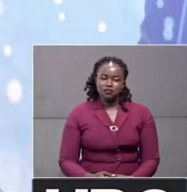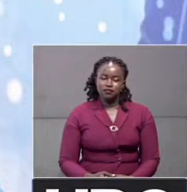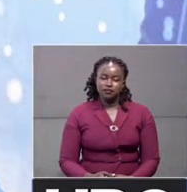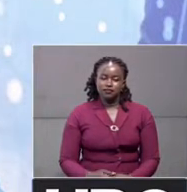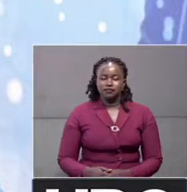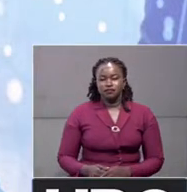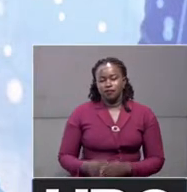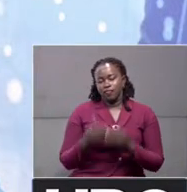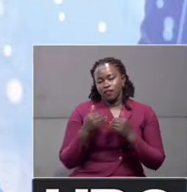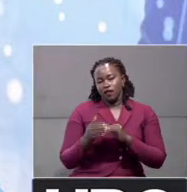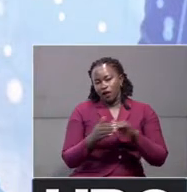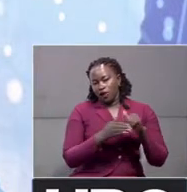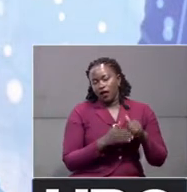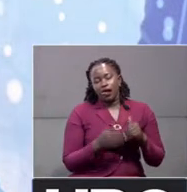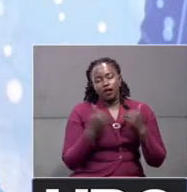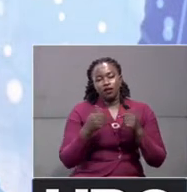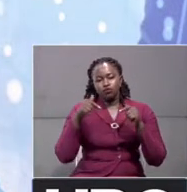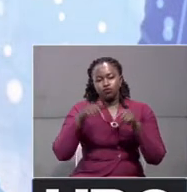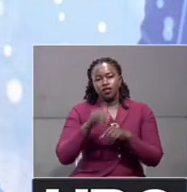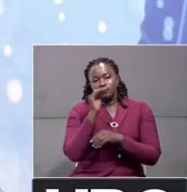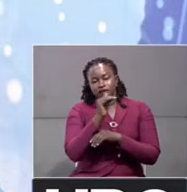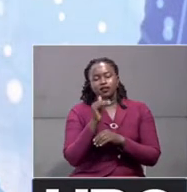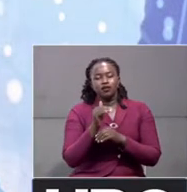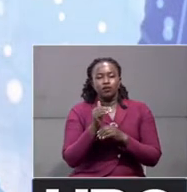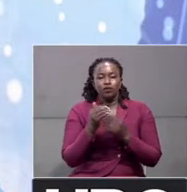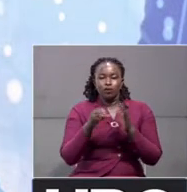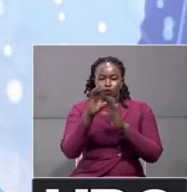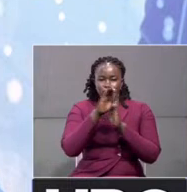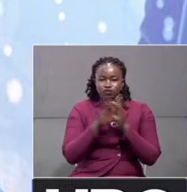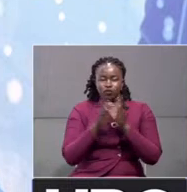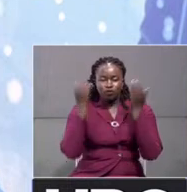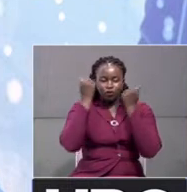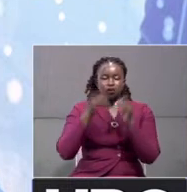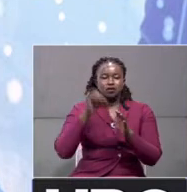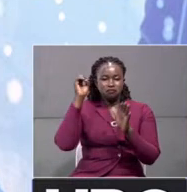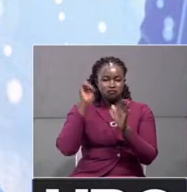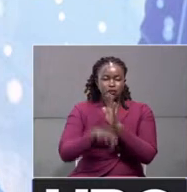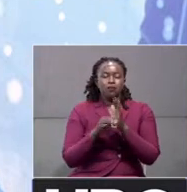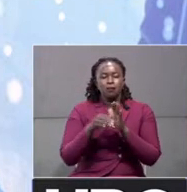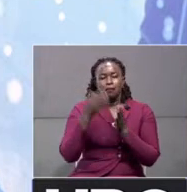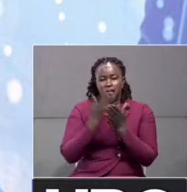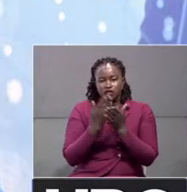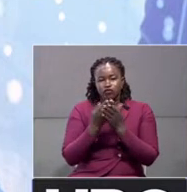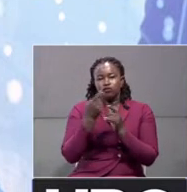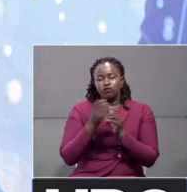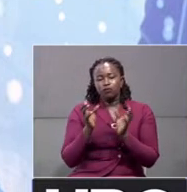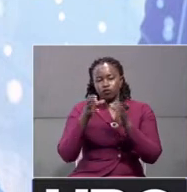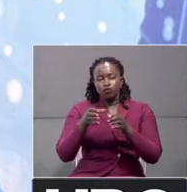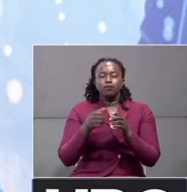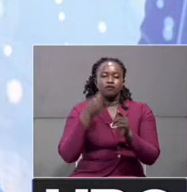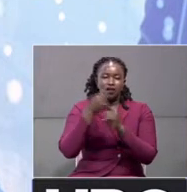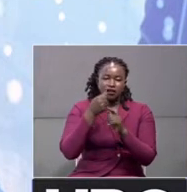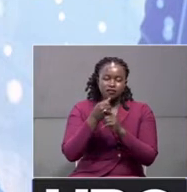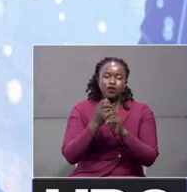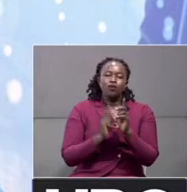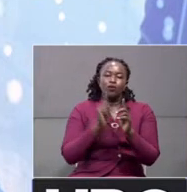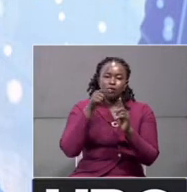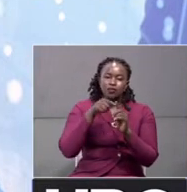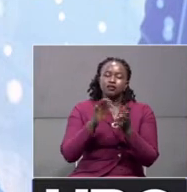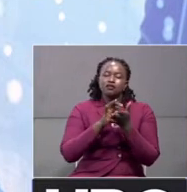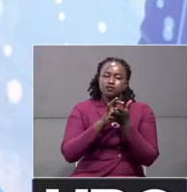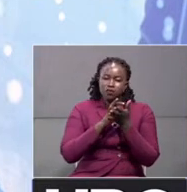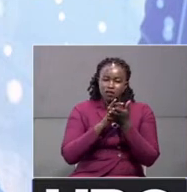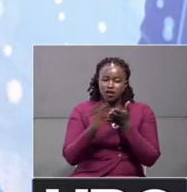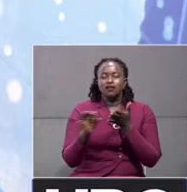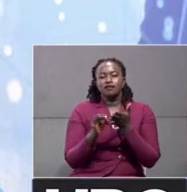All right, now in more news this evening, the Constitutional Court has dismissed a petition filed by a group of activists aimed at